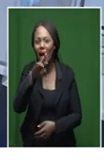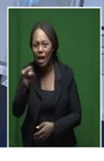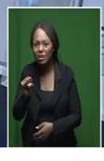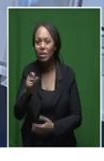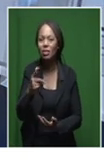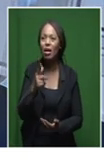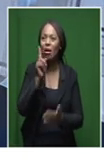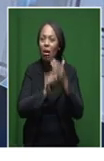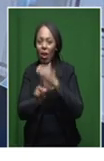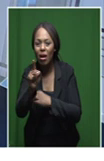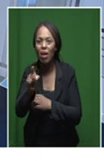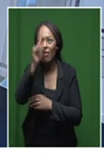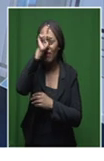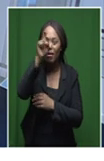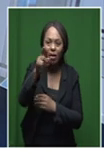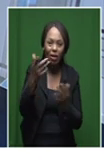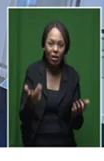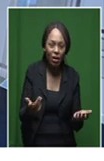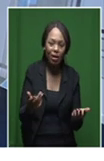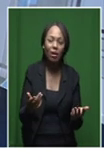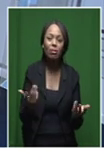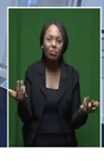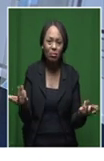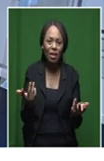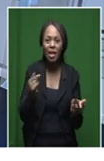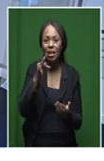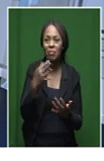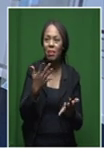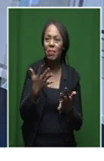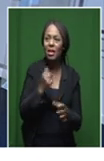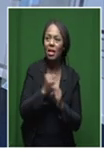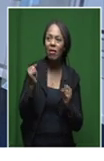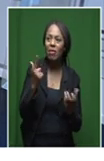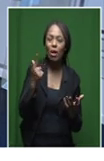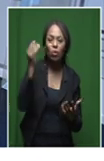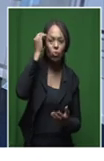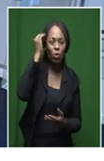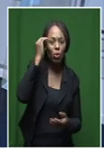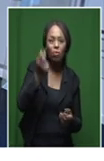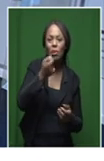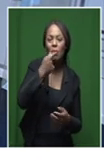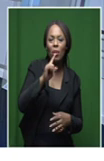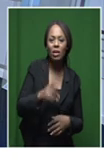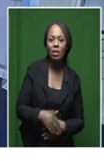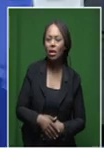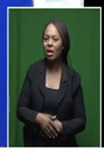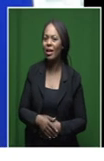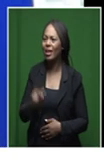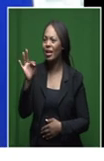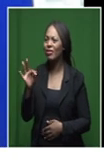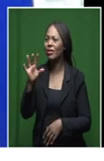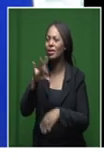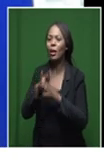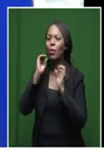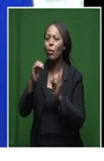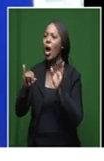they have tested and found themselves to not have any deficiencies? So if you're deficient, you don't really need anything, but I mean, a